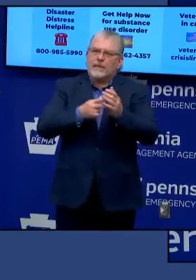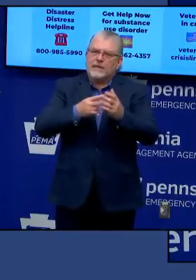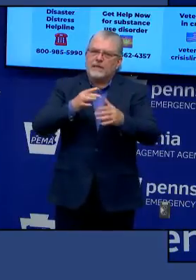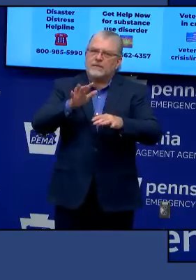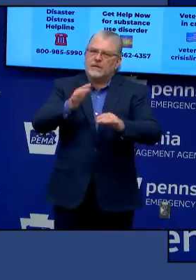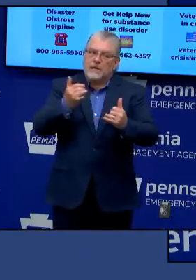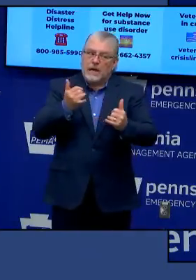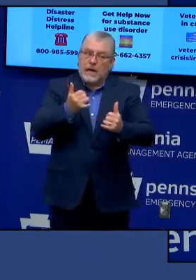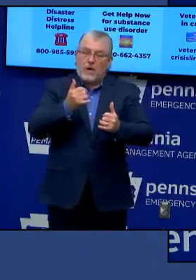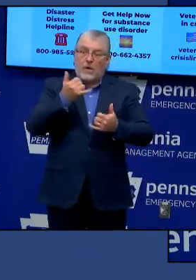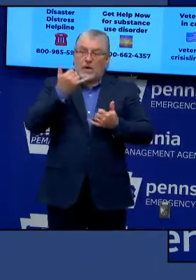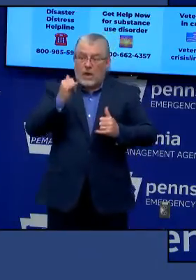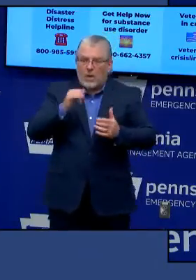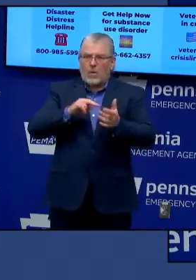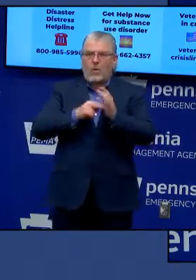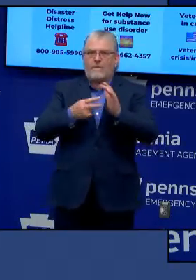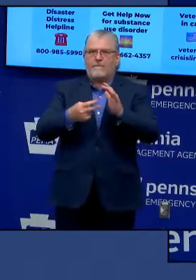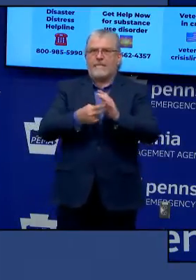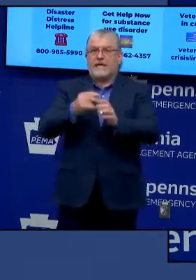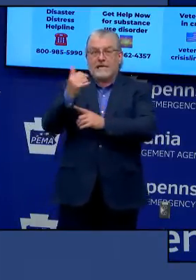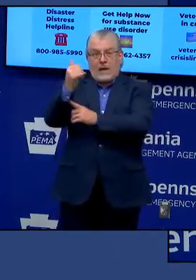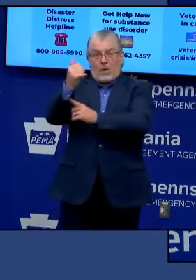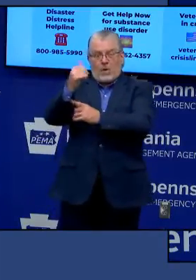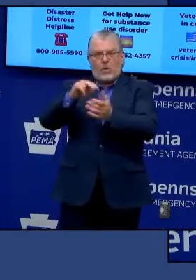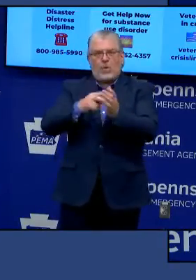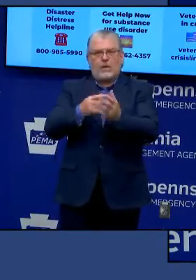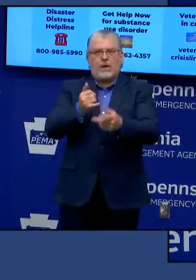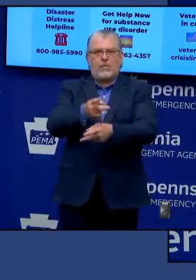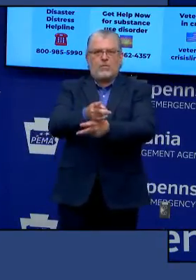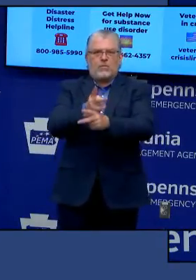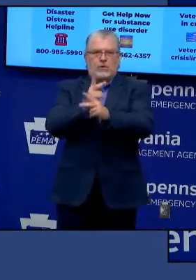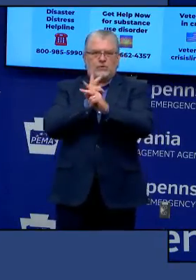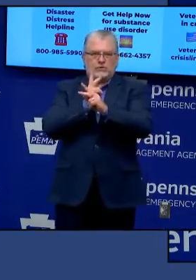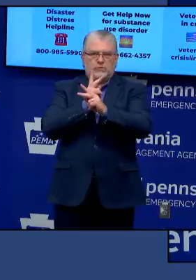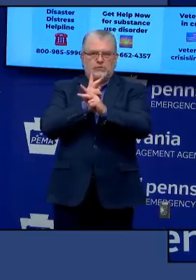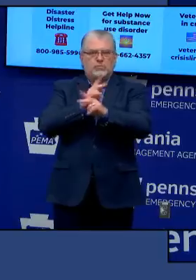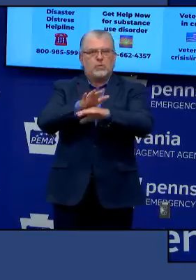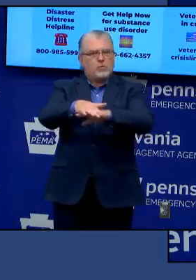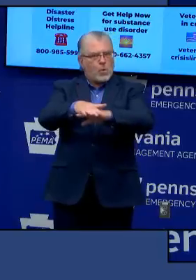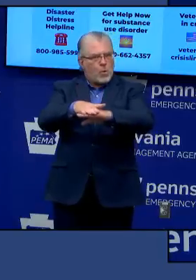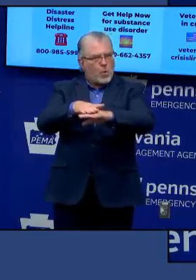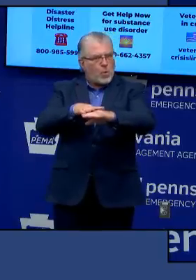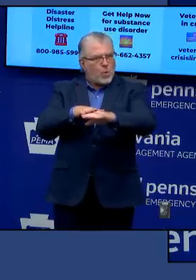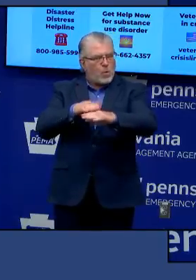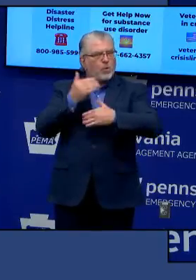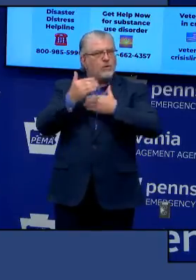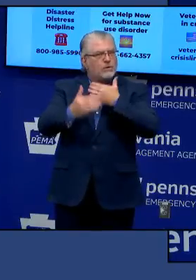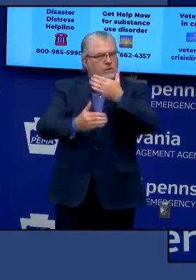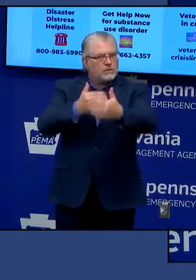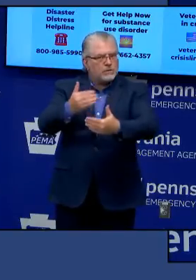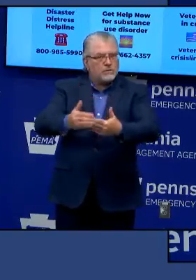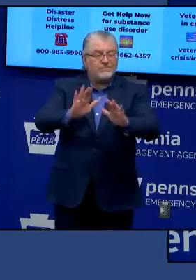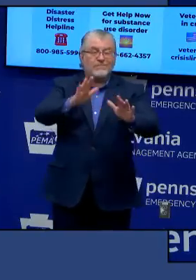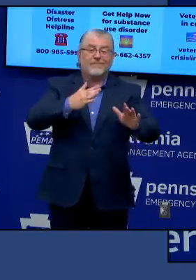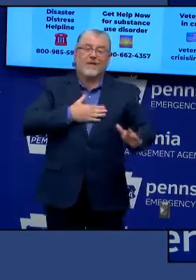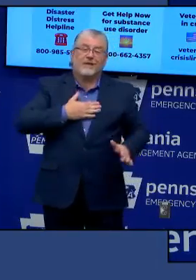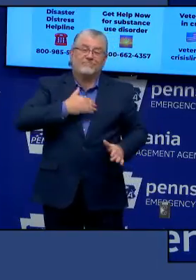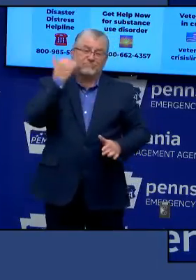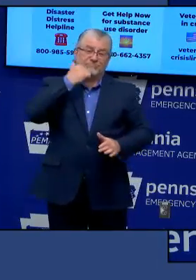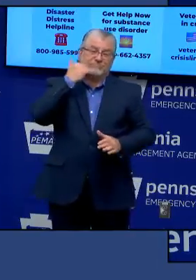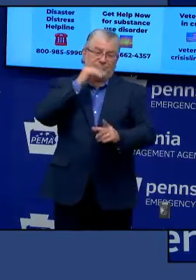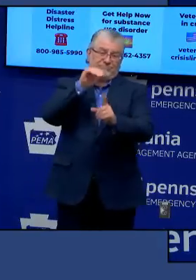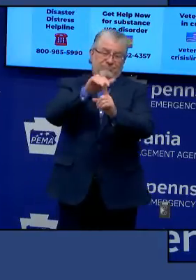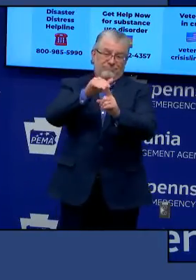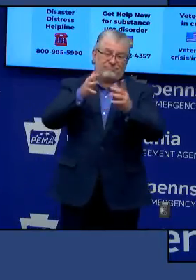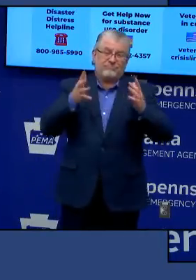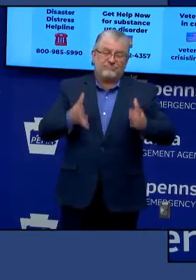Here are my daily reminders. please wash your hands with soap and water for at least